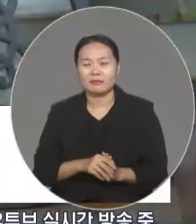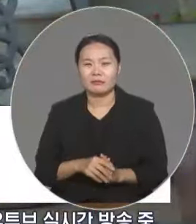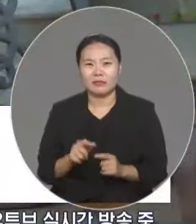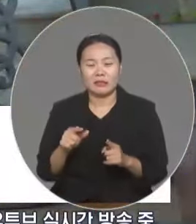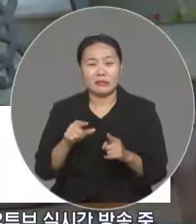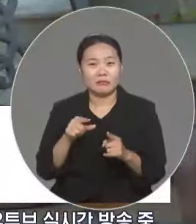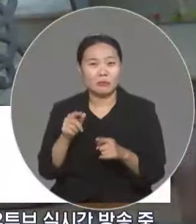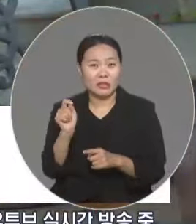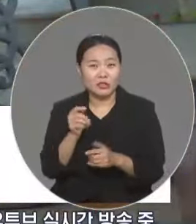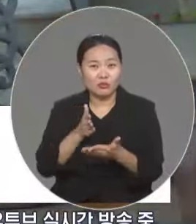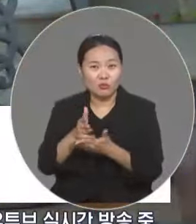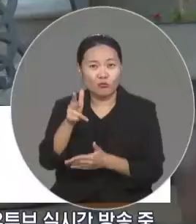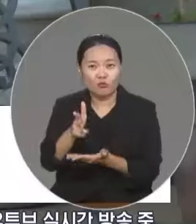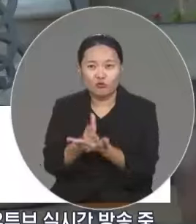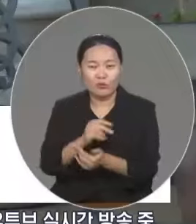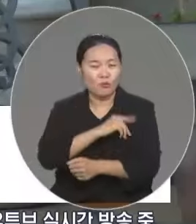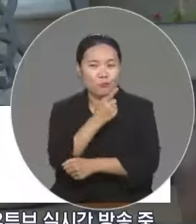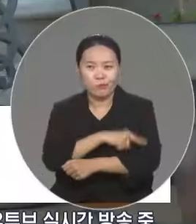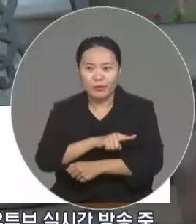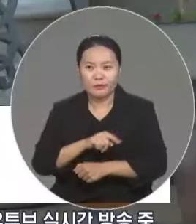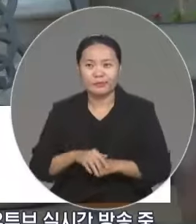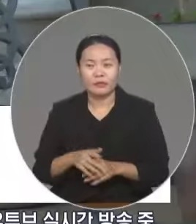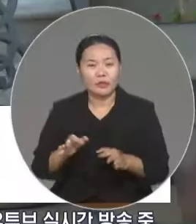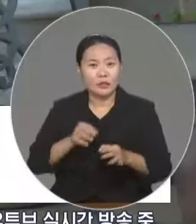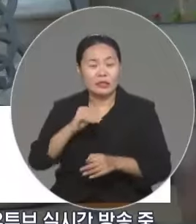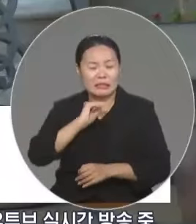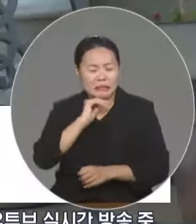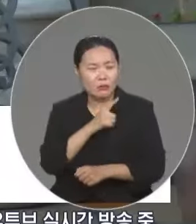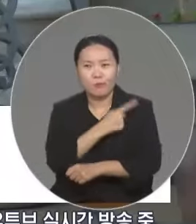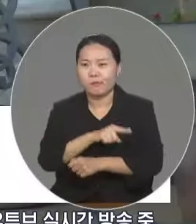zones. They don't have permission to sit in commercial zones.